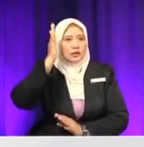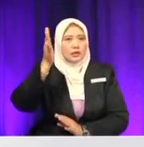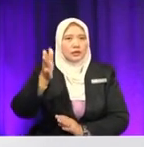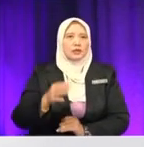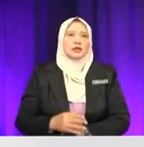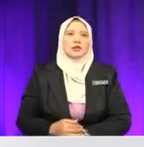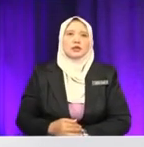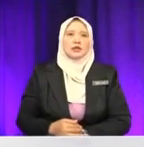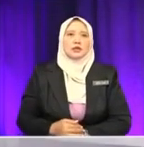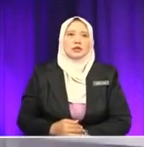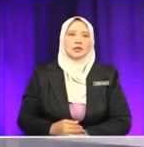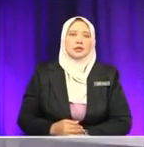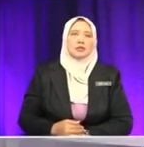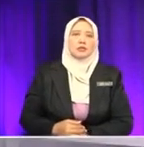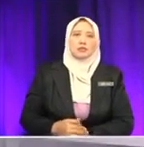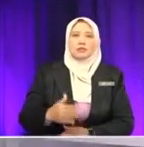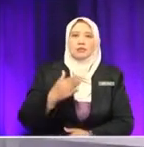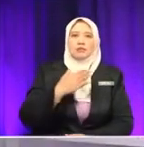has